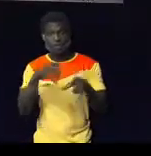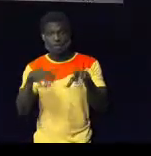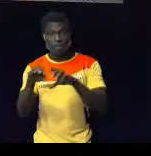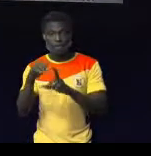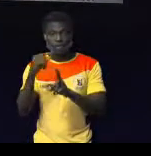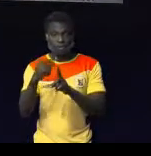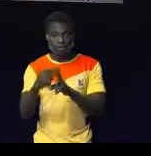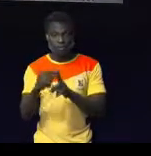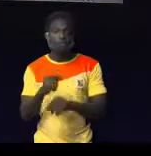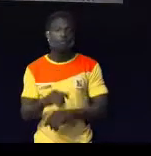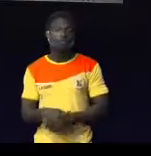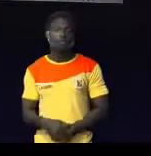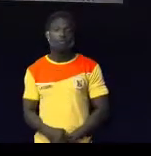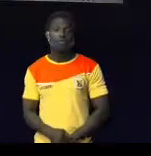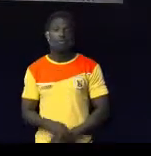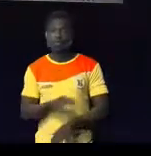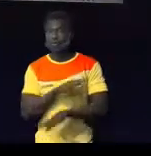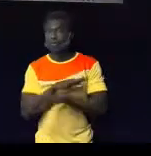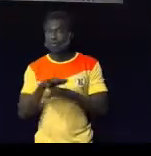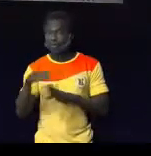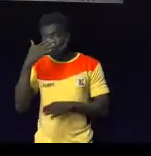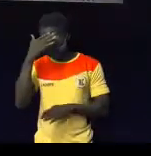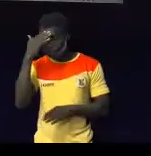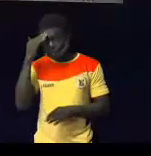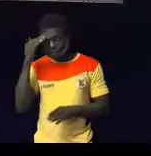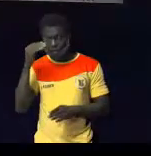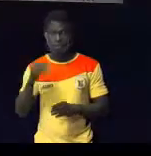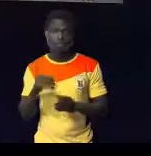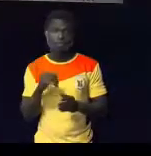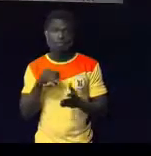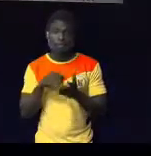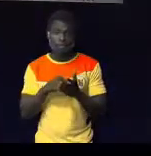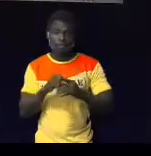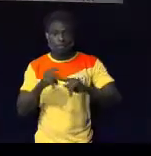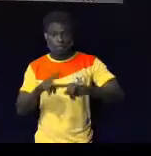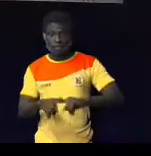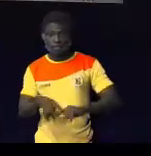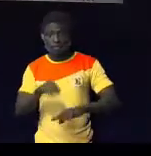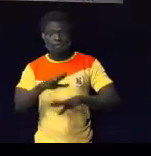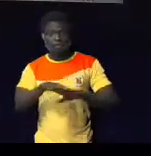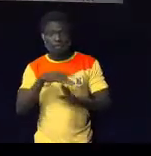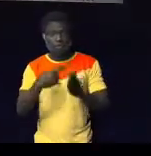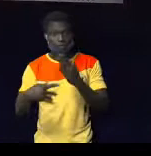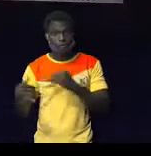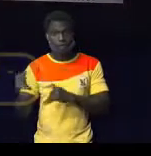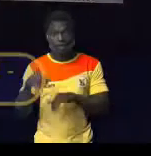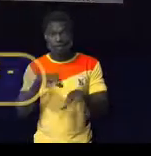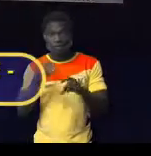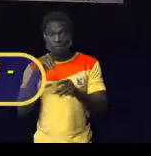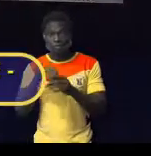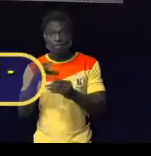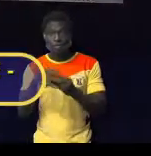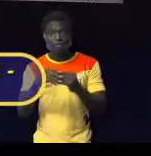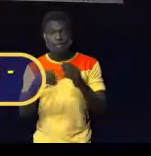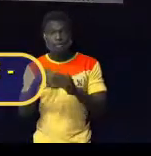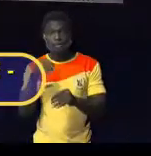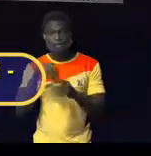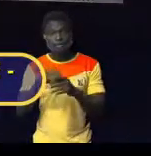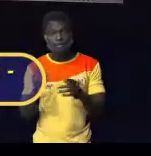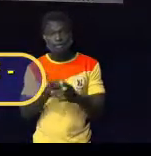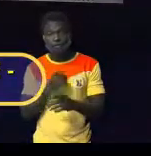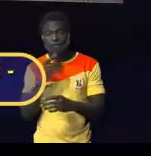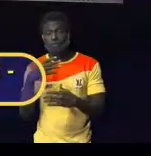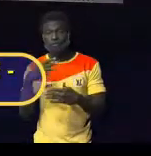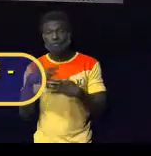adverb. Deep here is an adverb. Don't forget you said it depends on what they do in sentences. In the